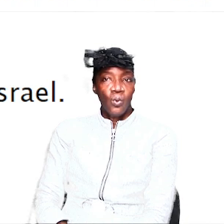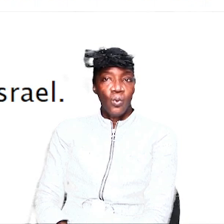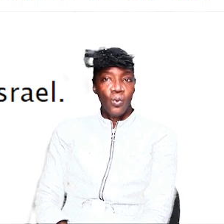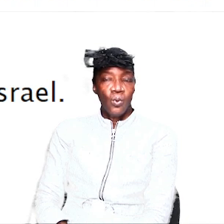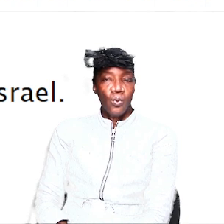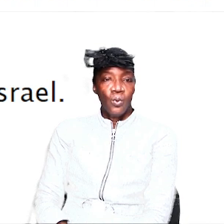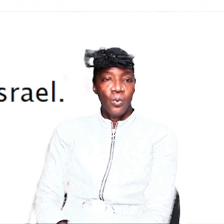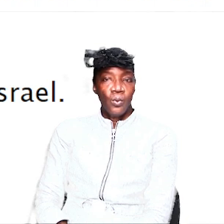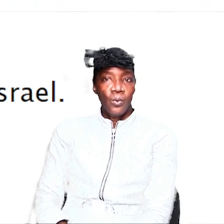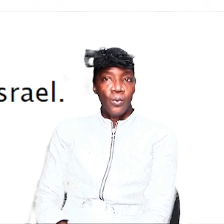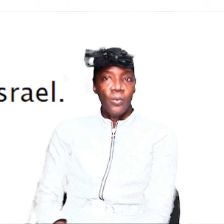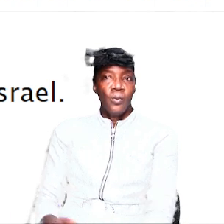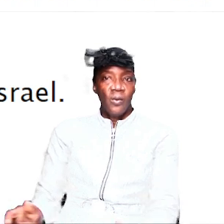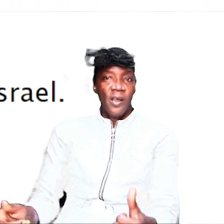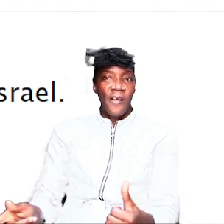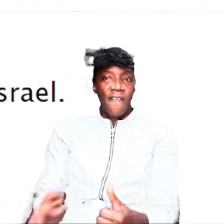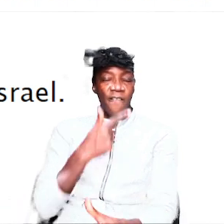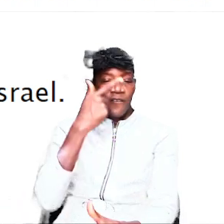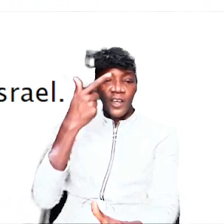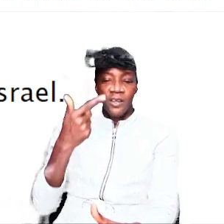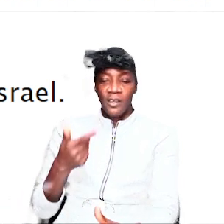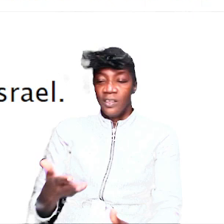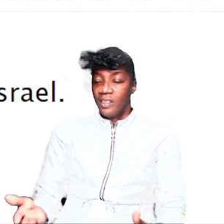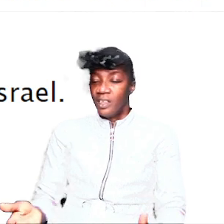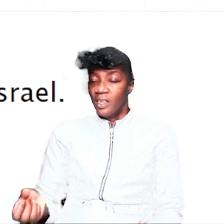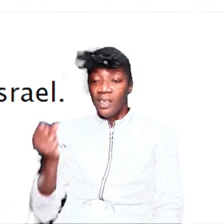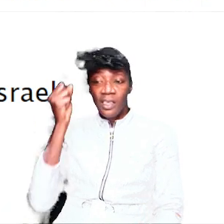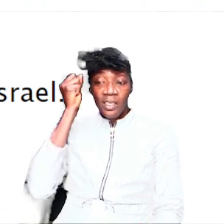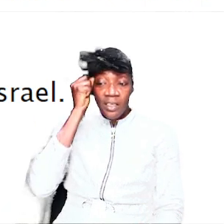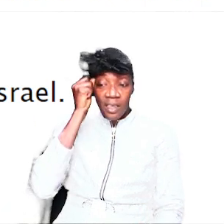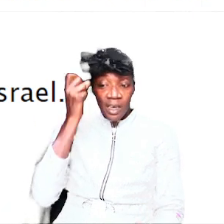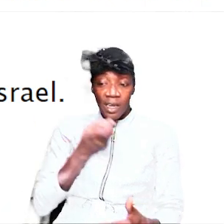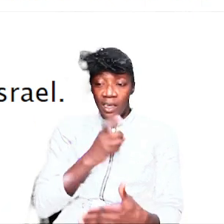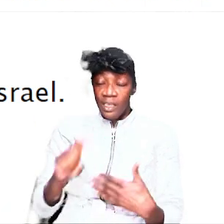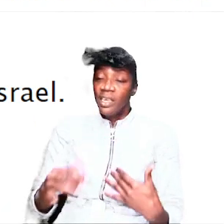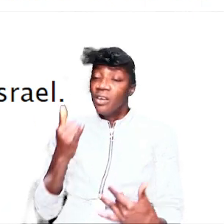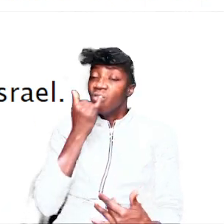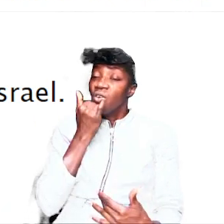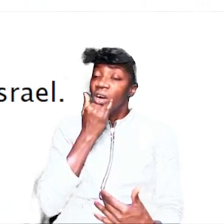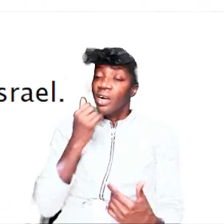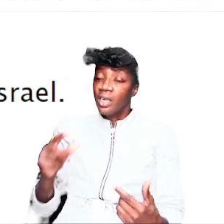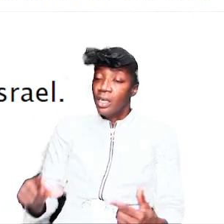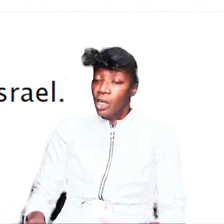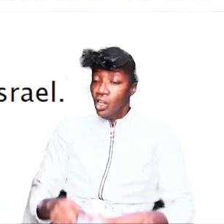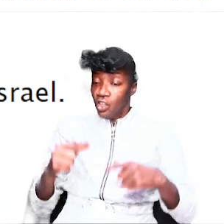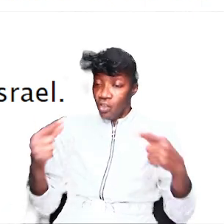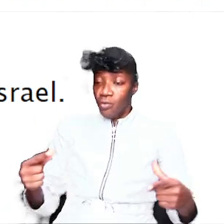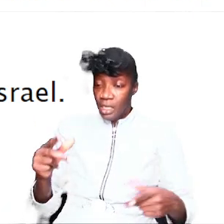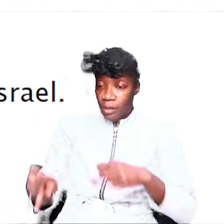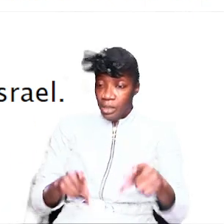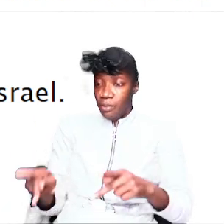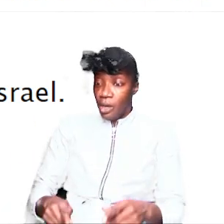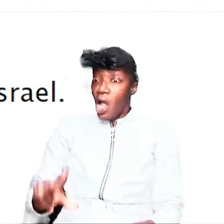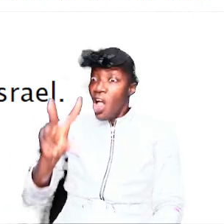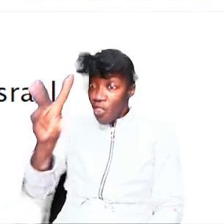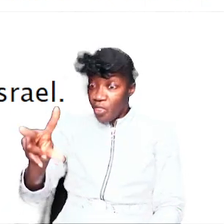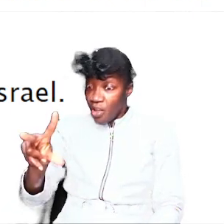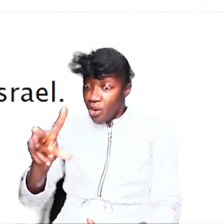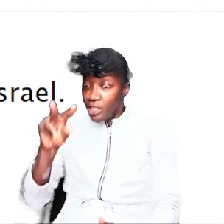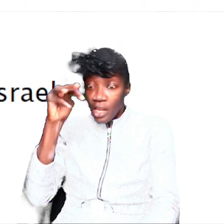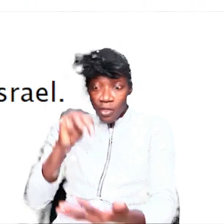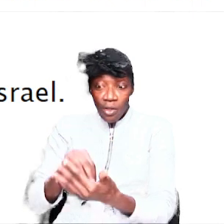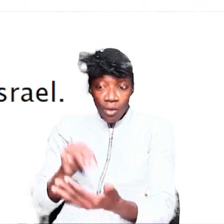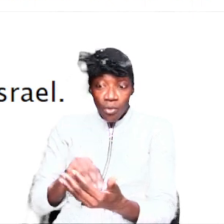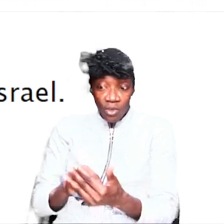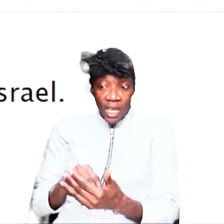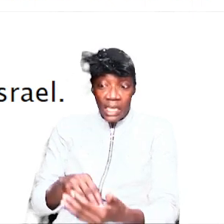The first thing Saul did wrong, it was a great multitude, 30,000 chariots, 6,000